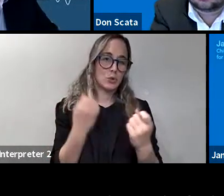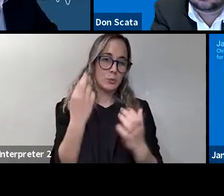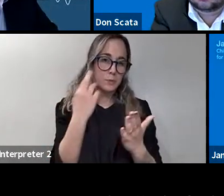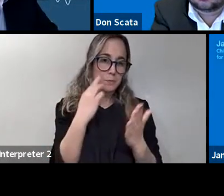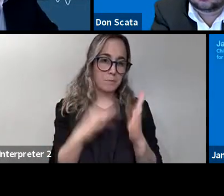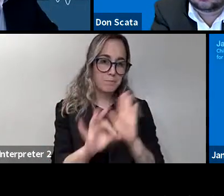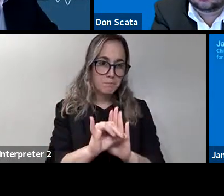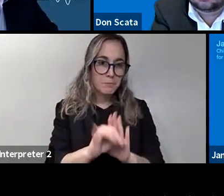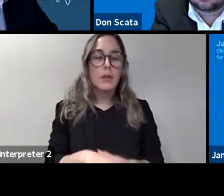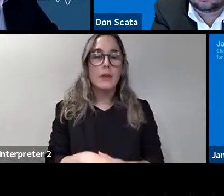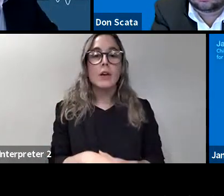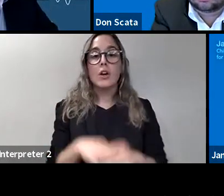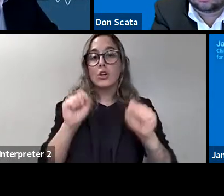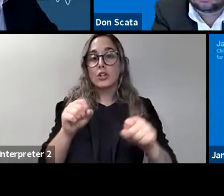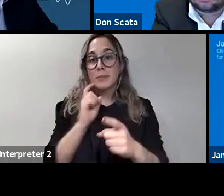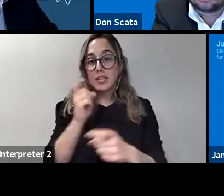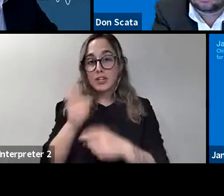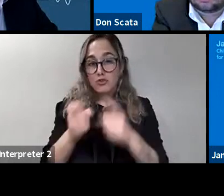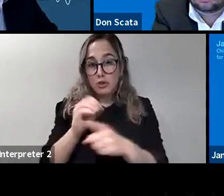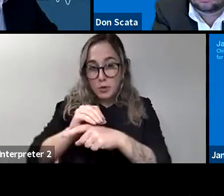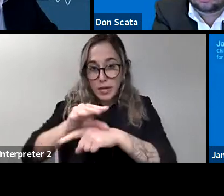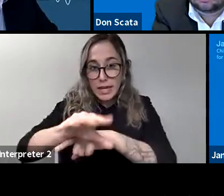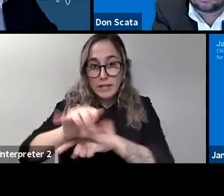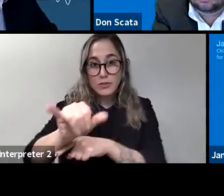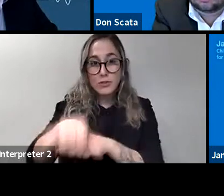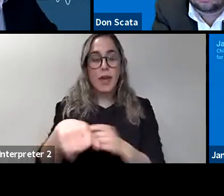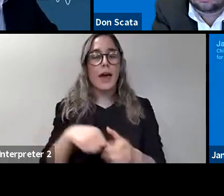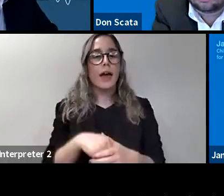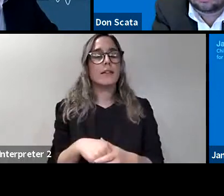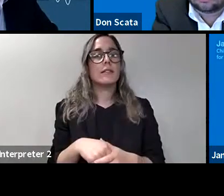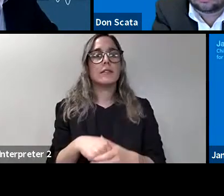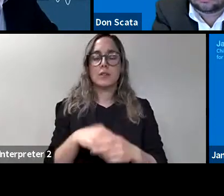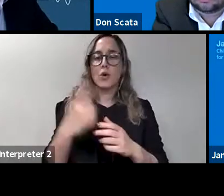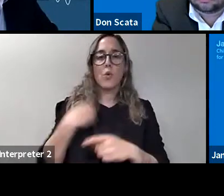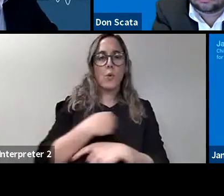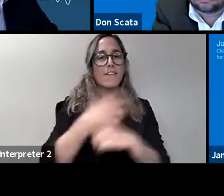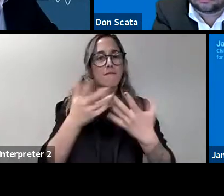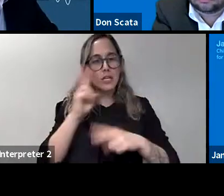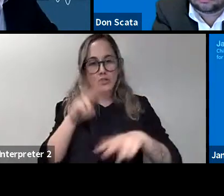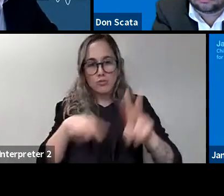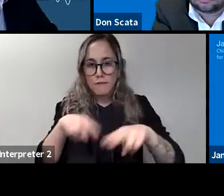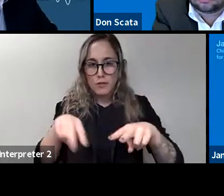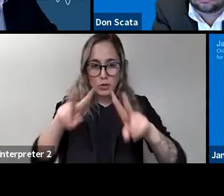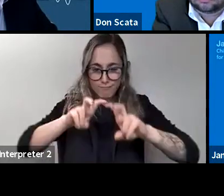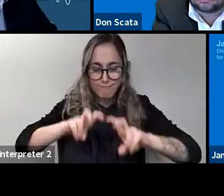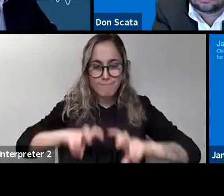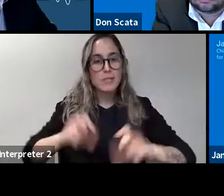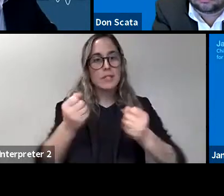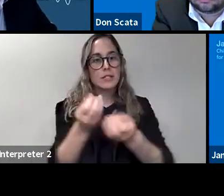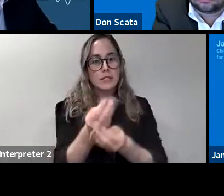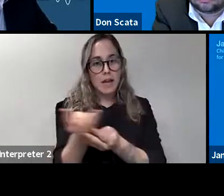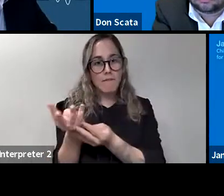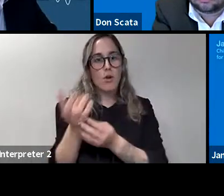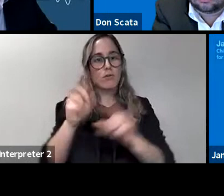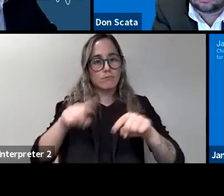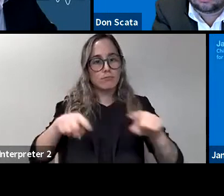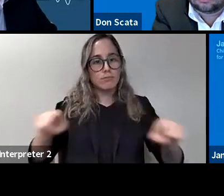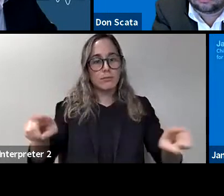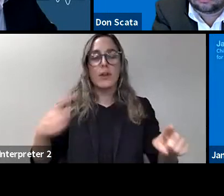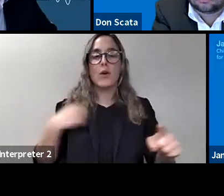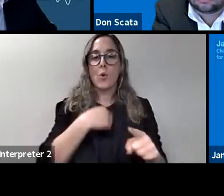that could be contributing to that. We've reviewed a number of them and found some things that, you know,